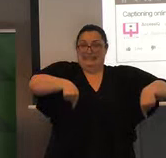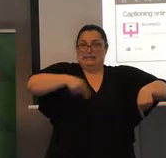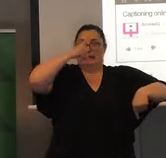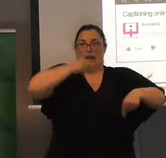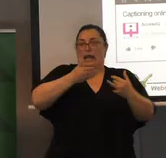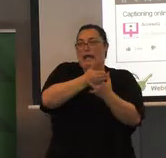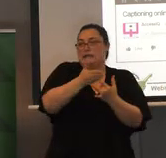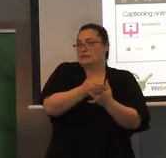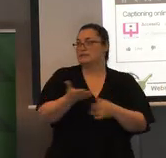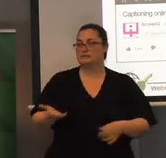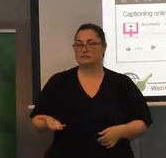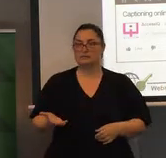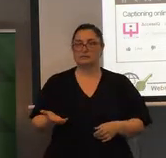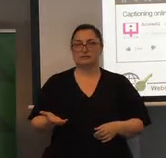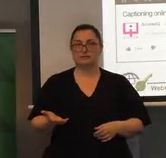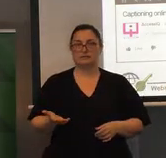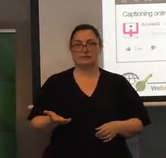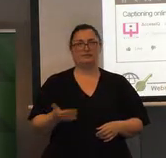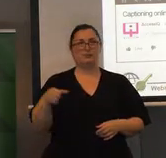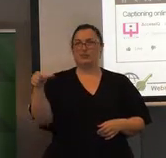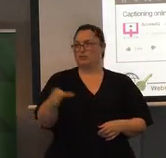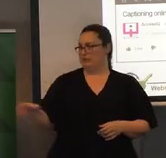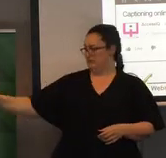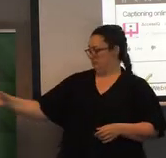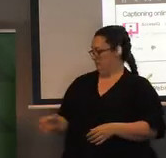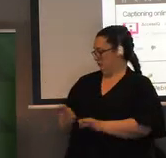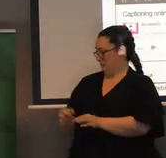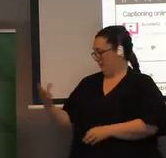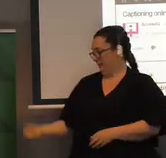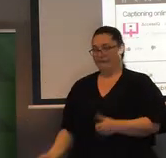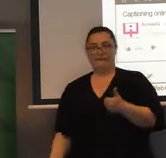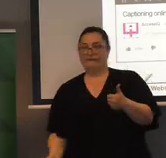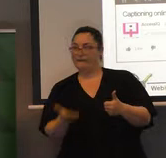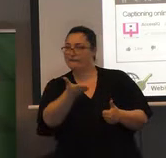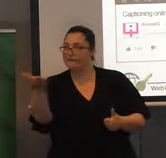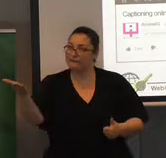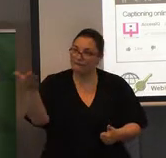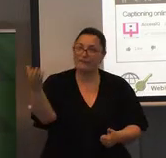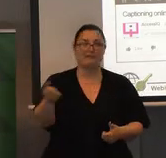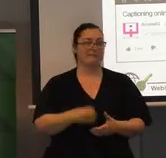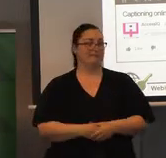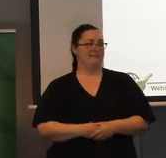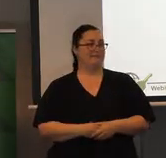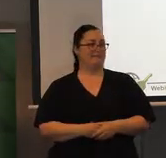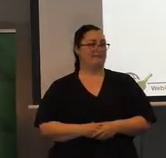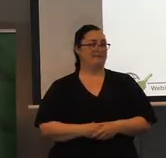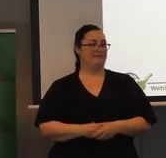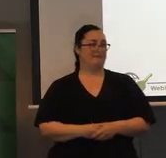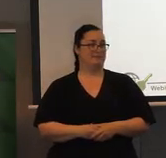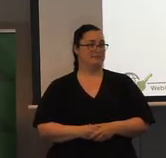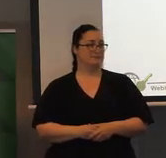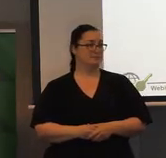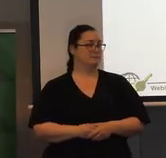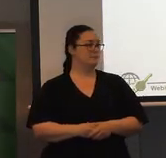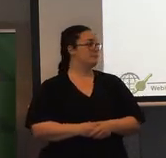the information, but we should be catering for that. We should be having more things signed because everybody matters.